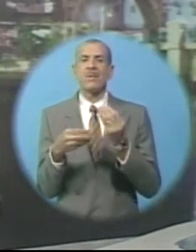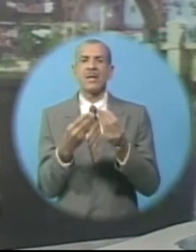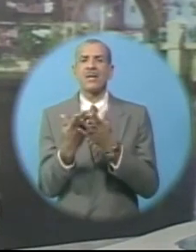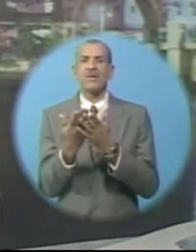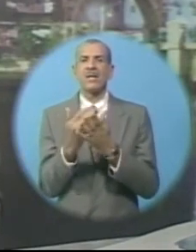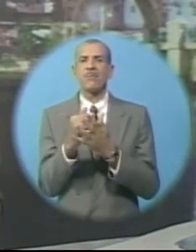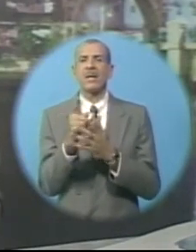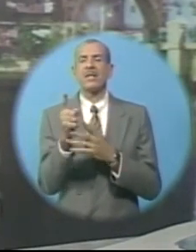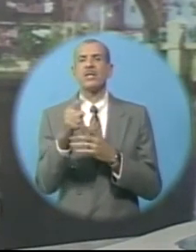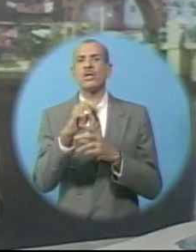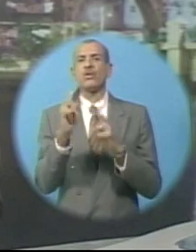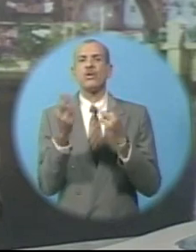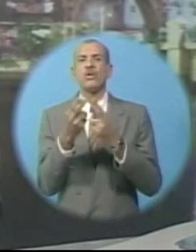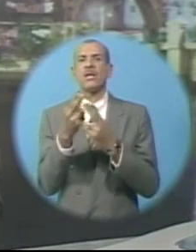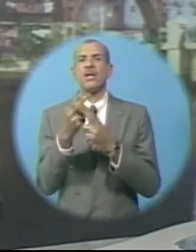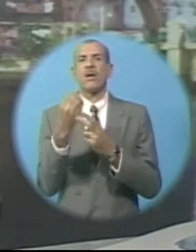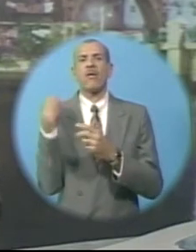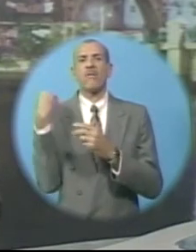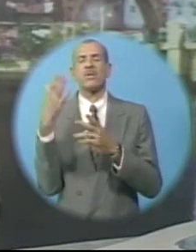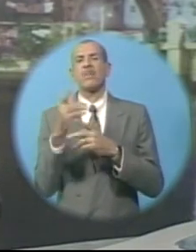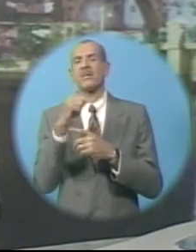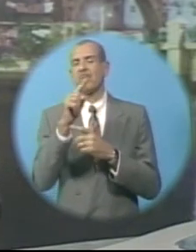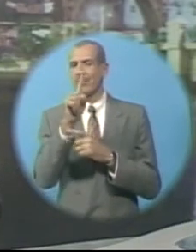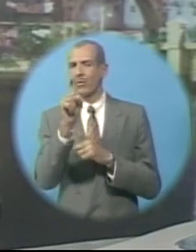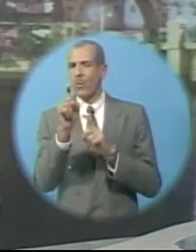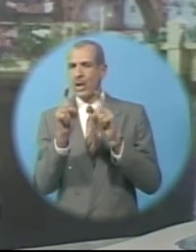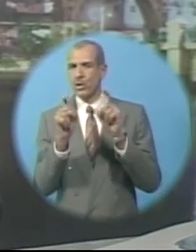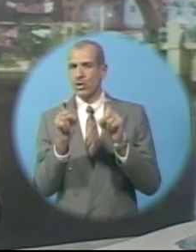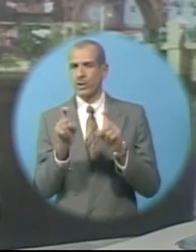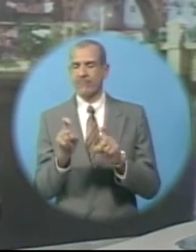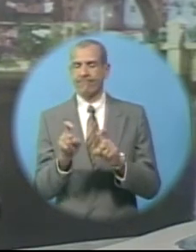these senior union officials must also be questioned.